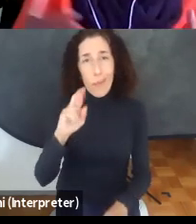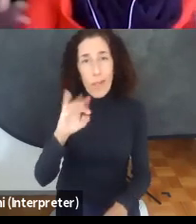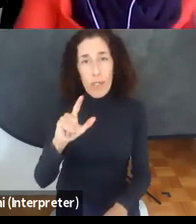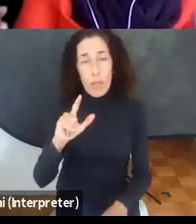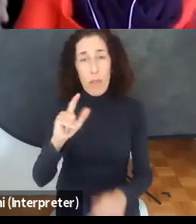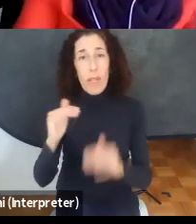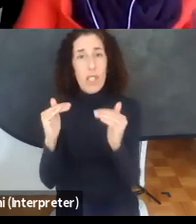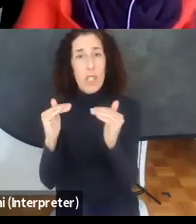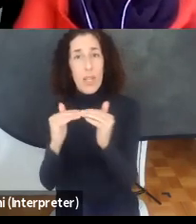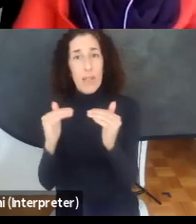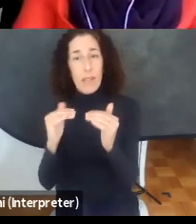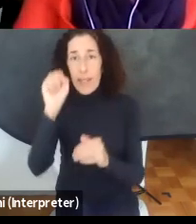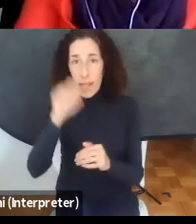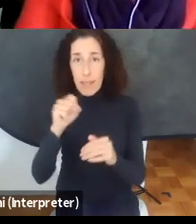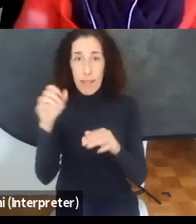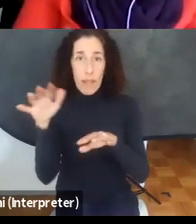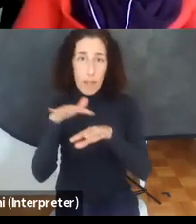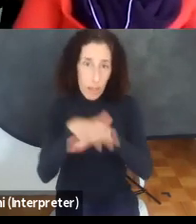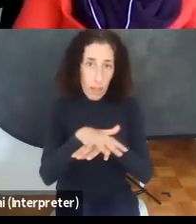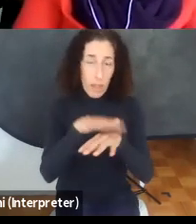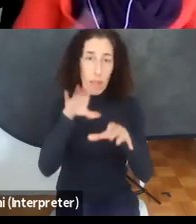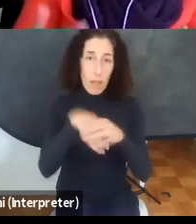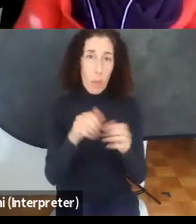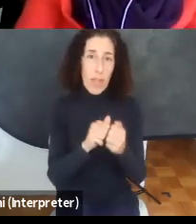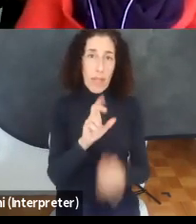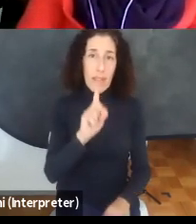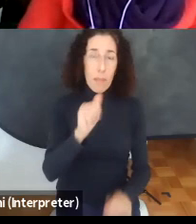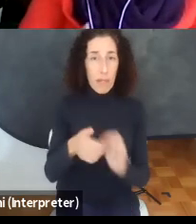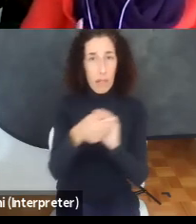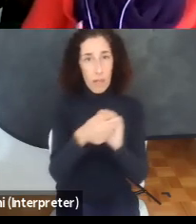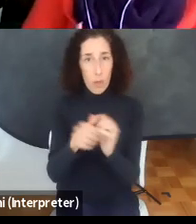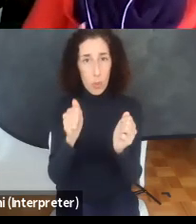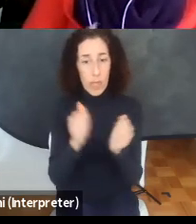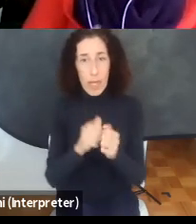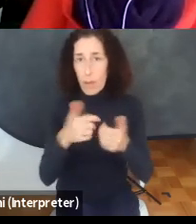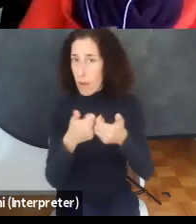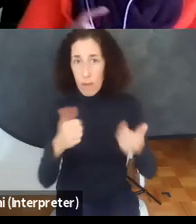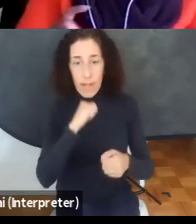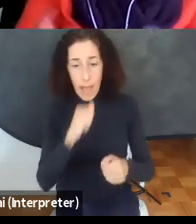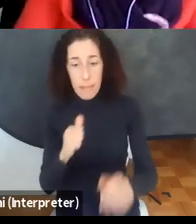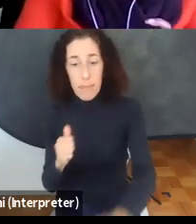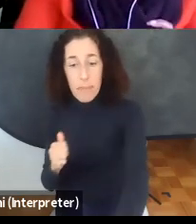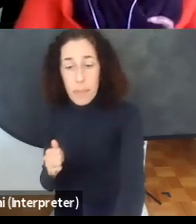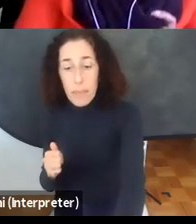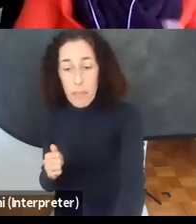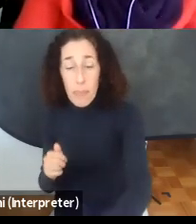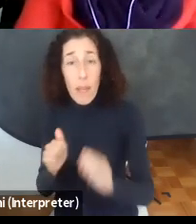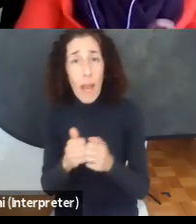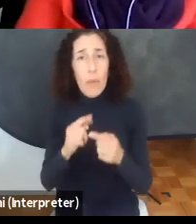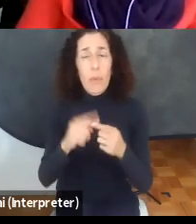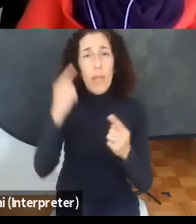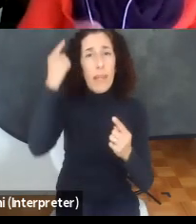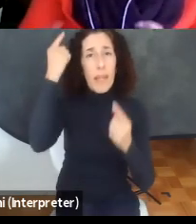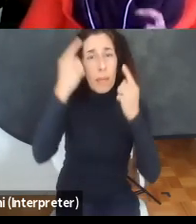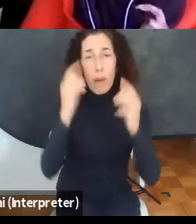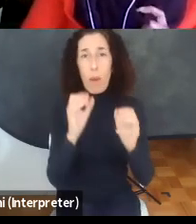much intersects with disability. And we need to be thinking of solutions. We need to see opportunity in the ways